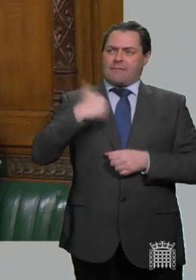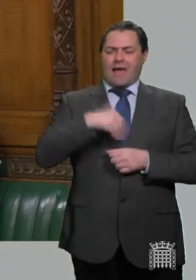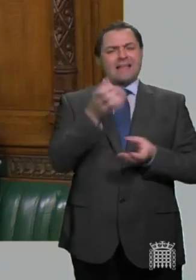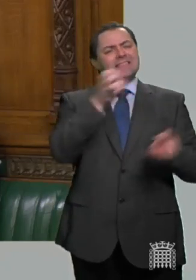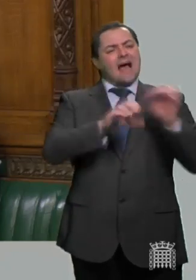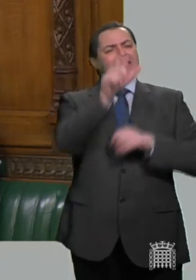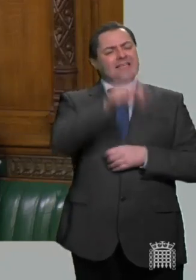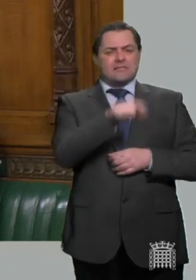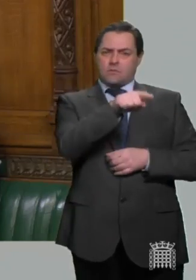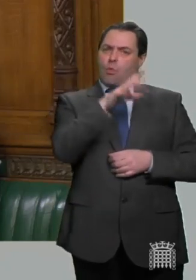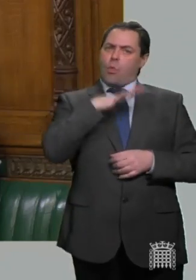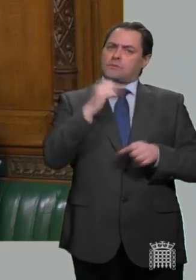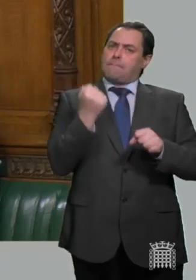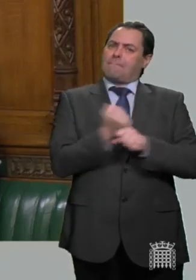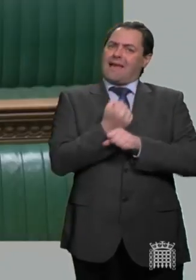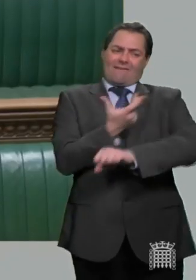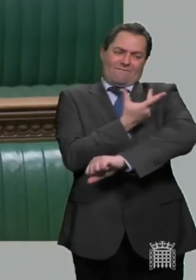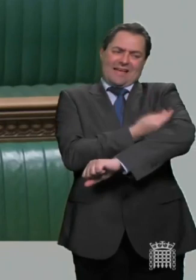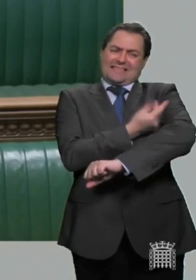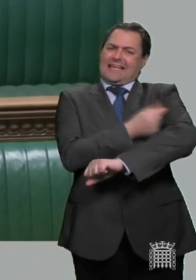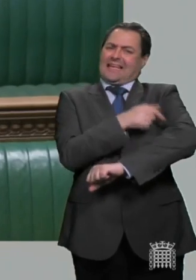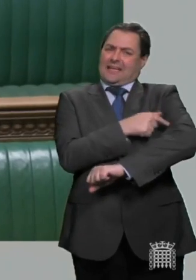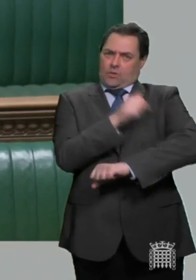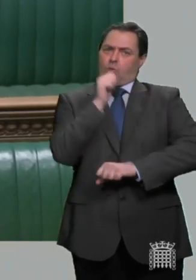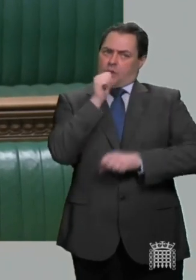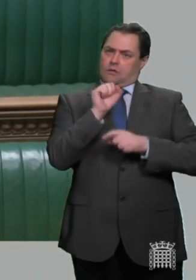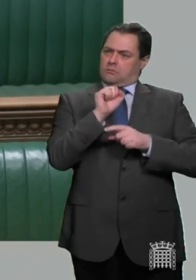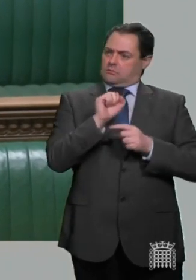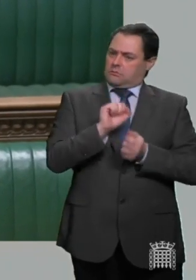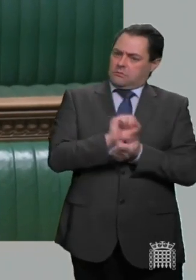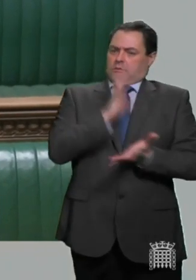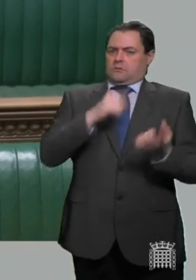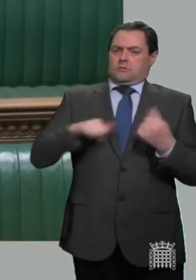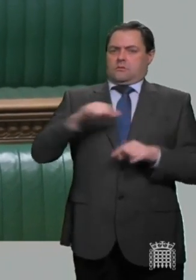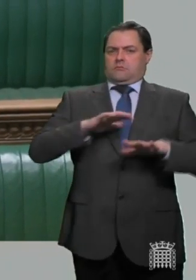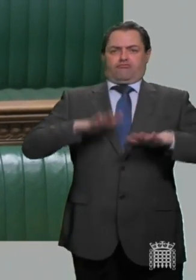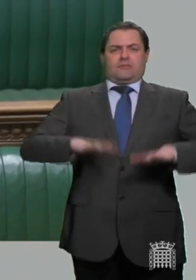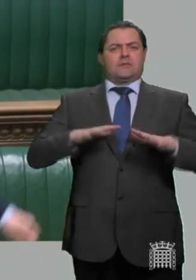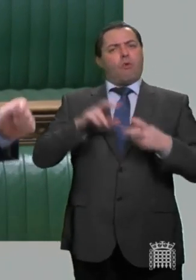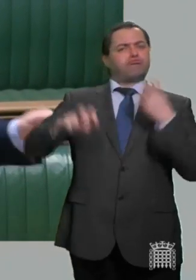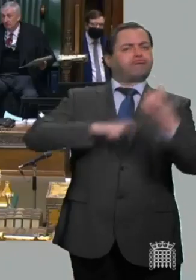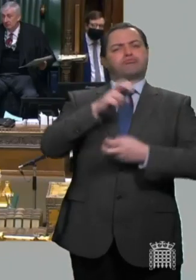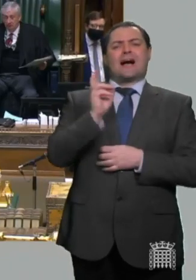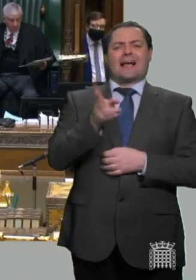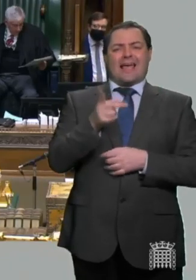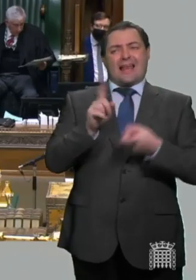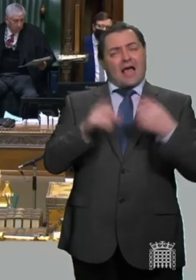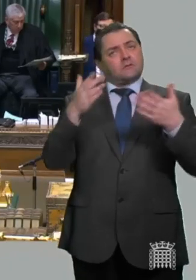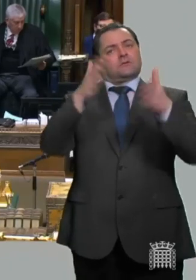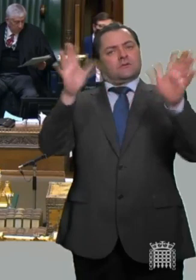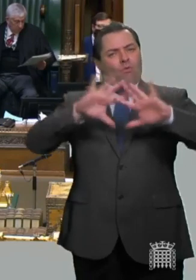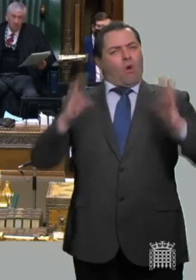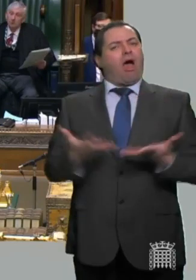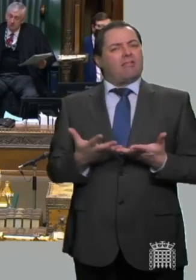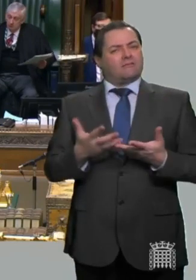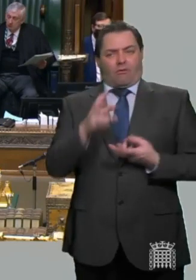make the vaccine that is not only going to free our country, we hope, from the captivity of Covid, but help to liberate the entire